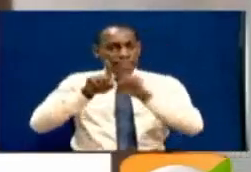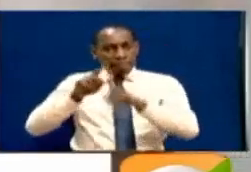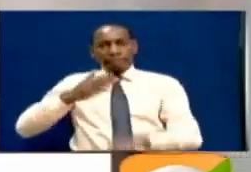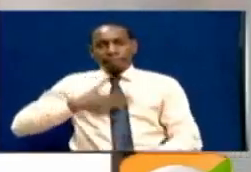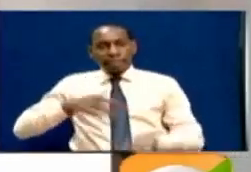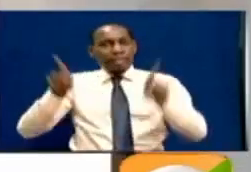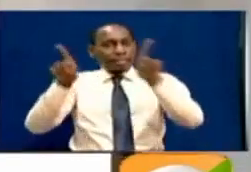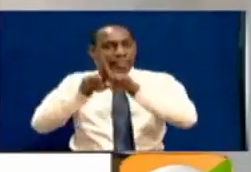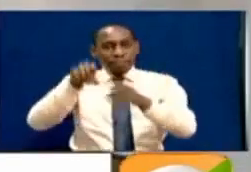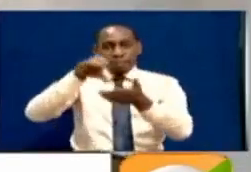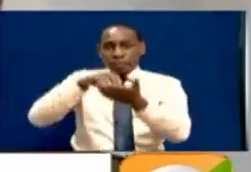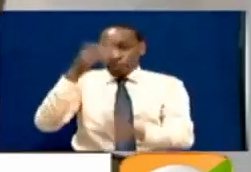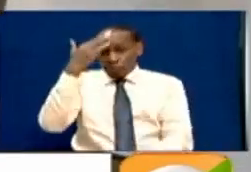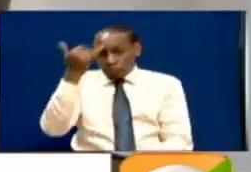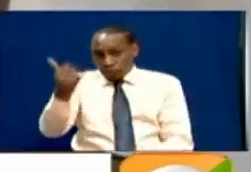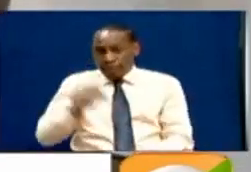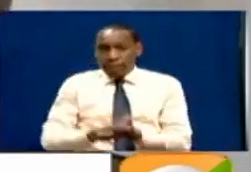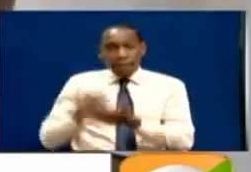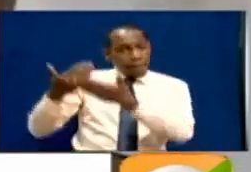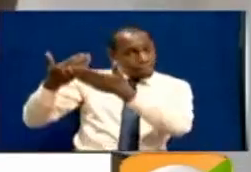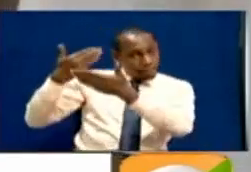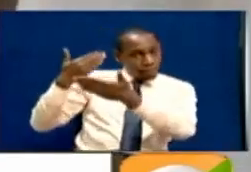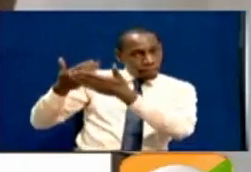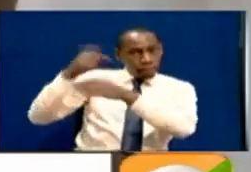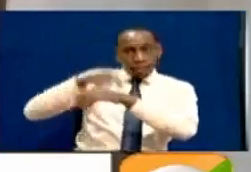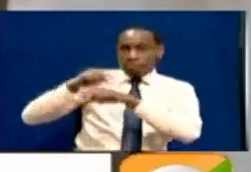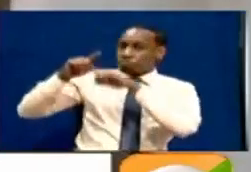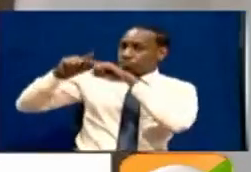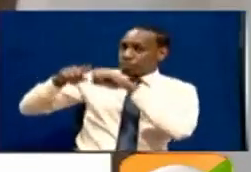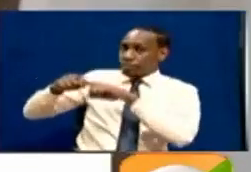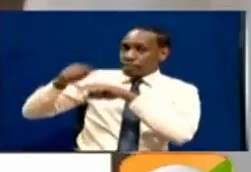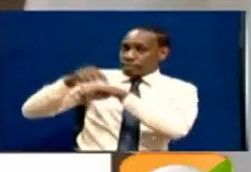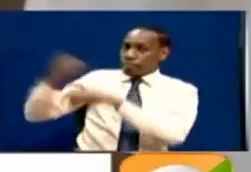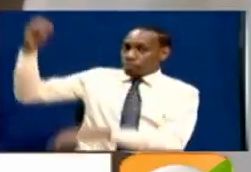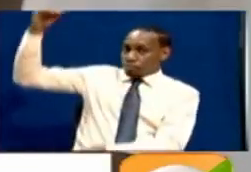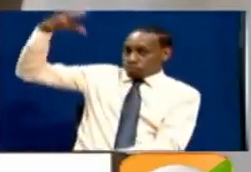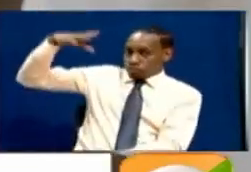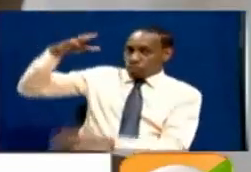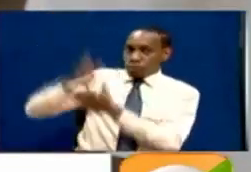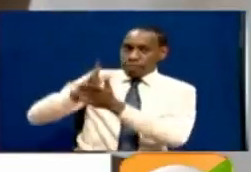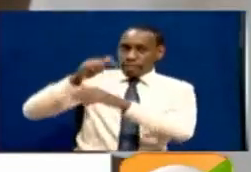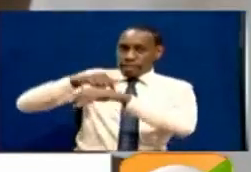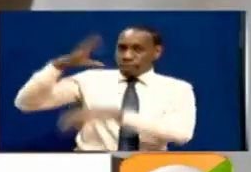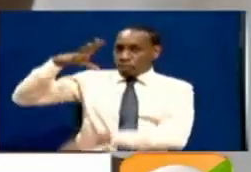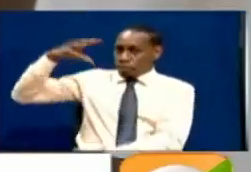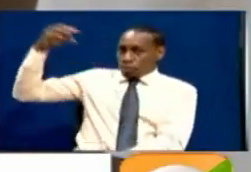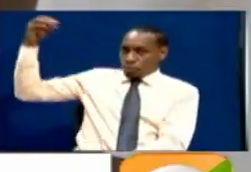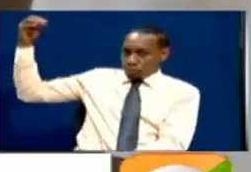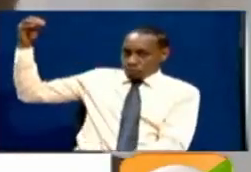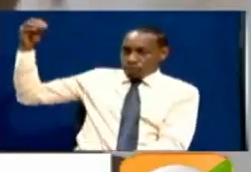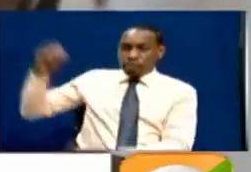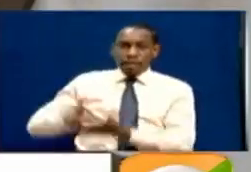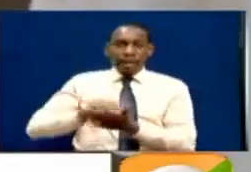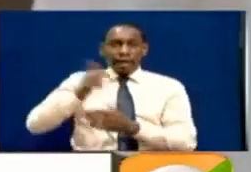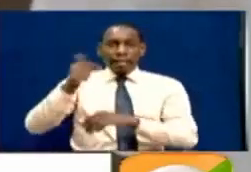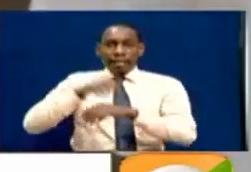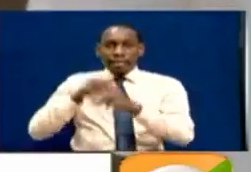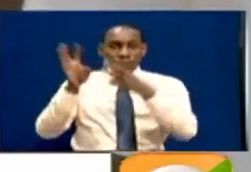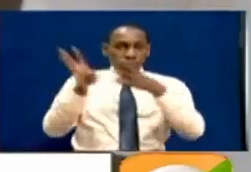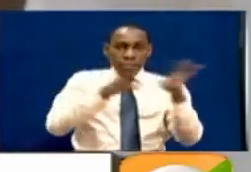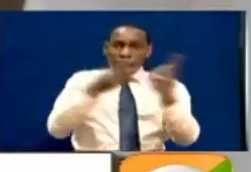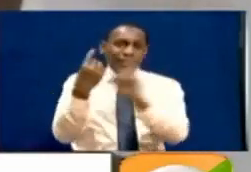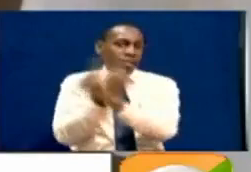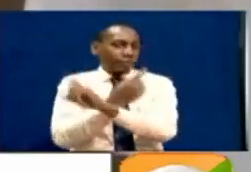me. Because there's at a point I used to depend on the sunrise and the sunset. And the days when it was misty and